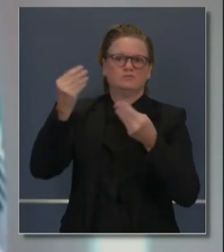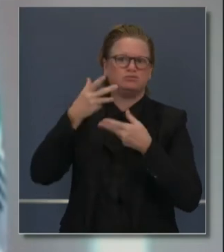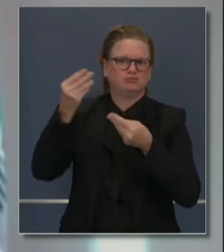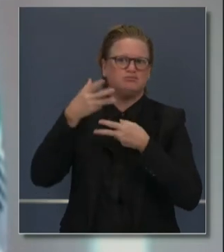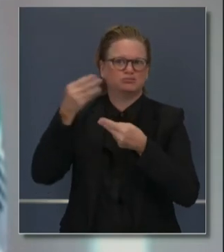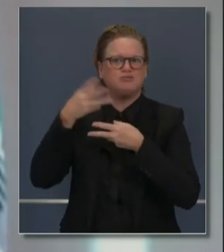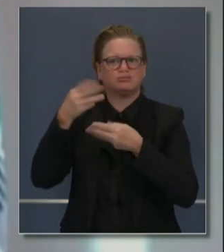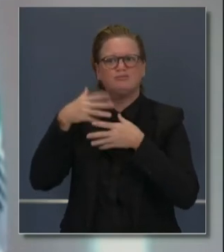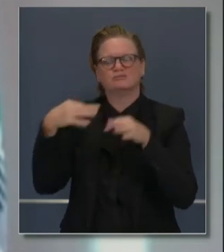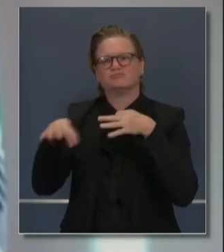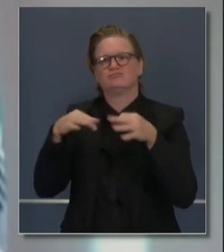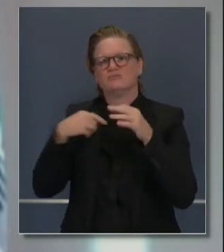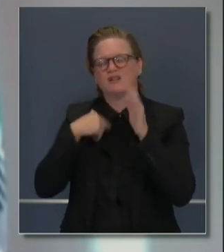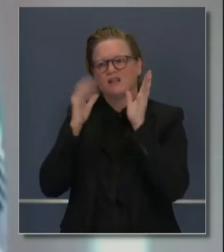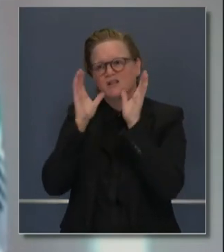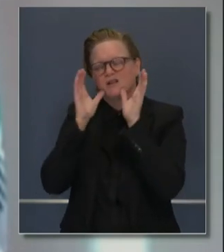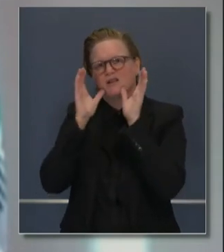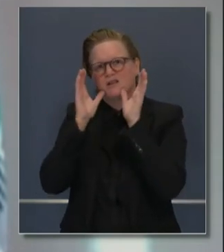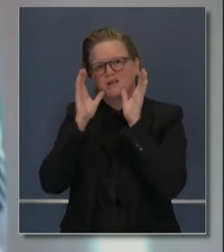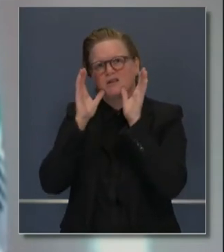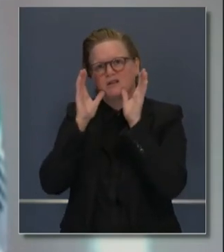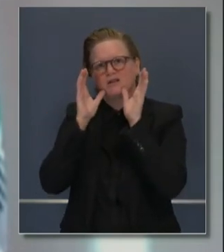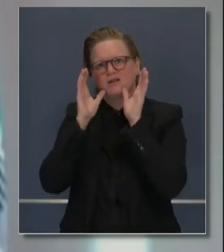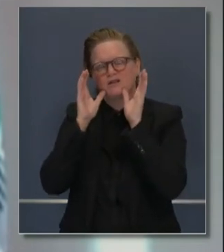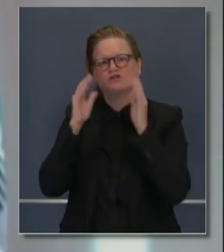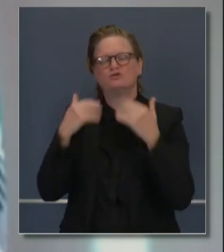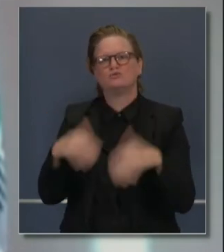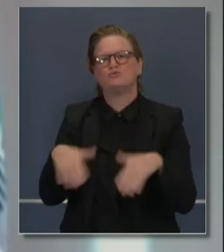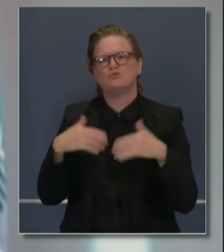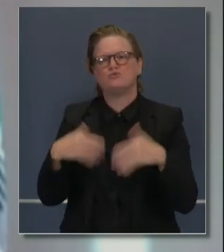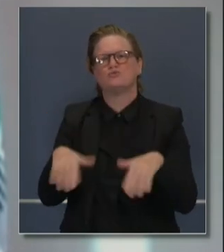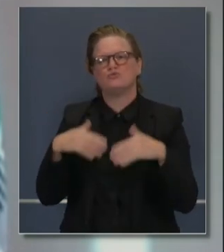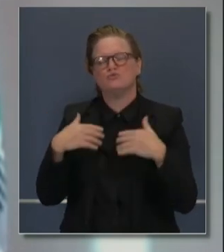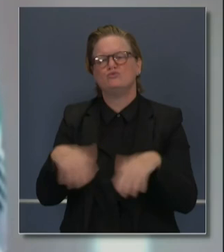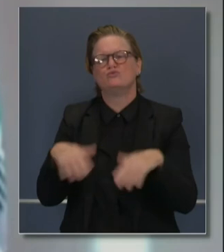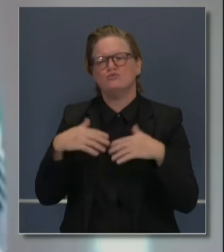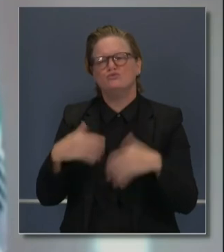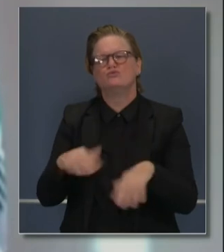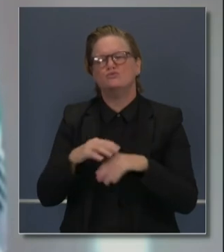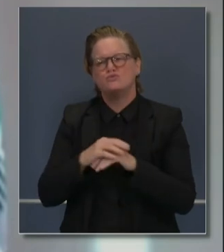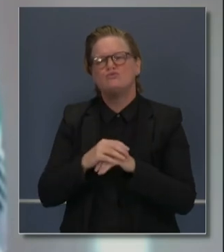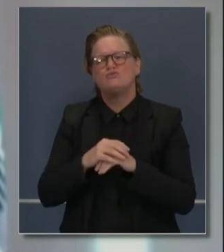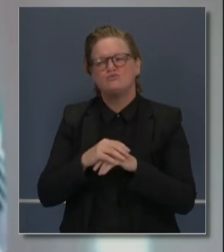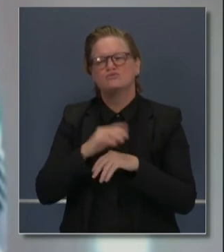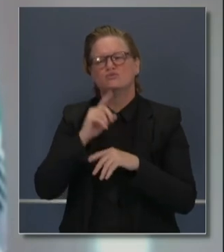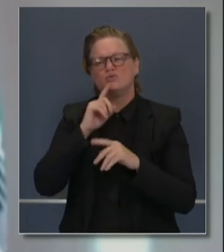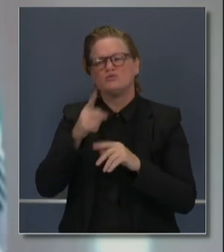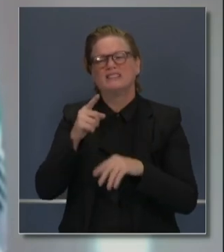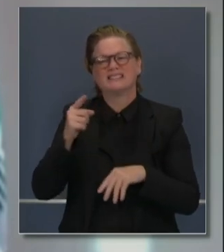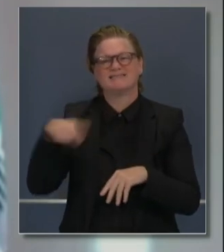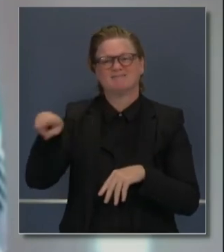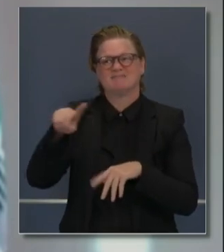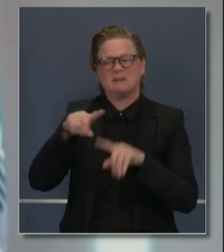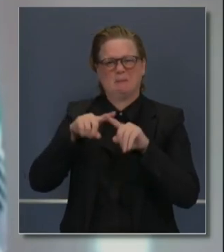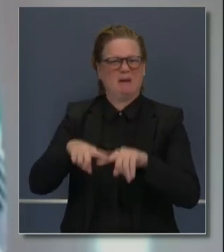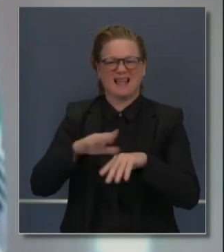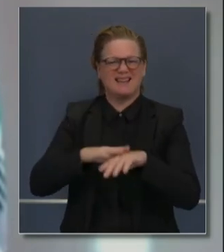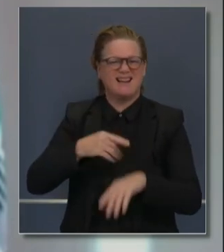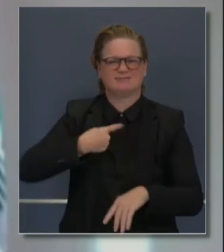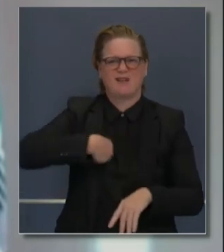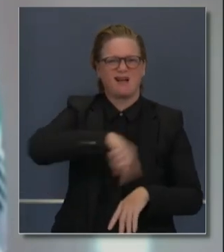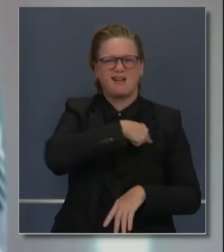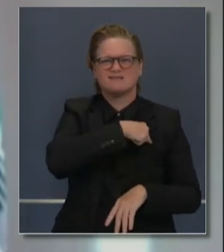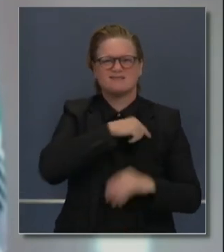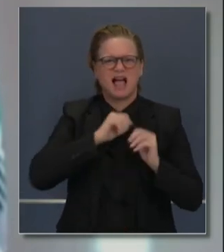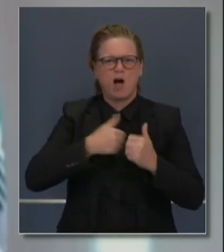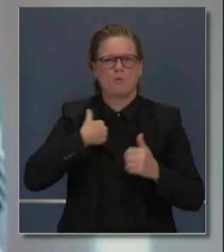hospital partners through the California Hospital Association, speaking to some of those big systems, you know, you talk about staffing, permission around